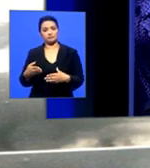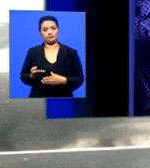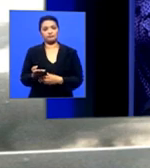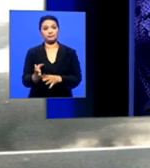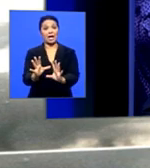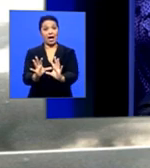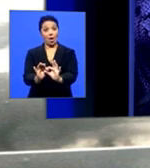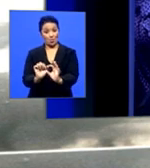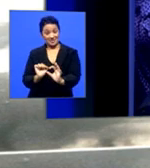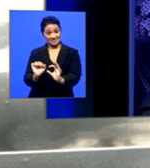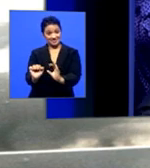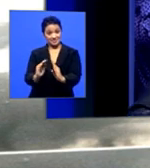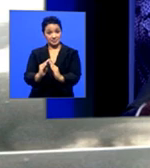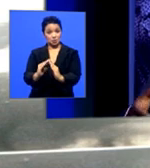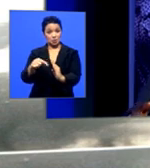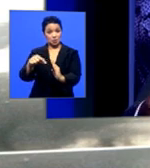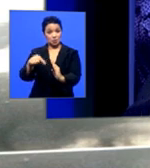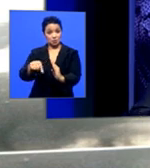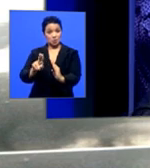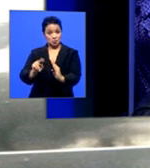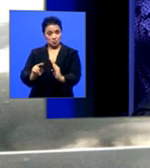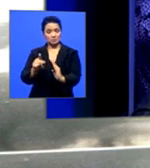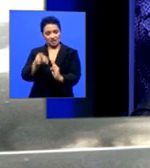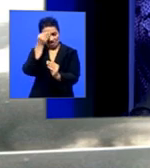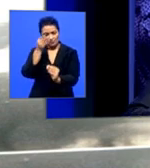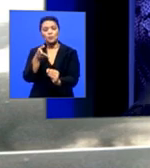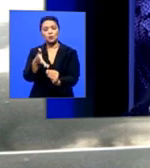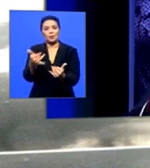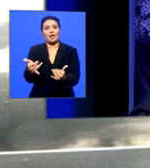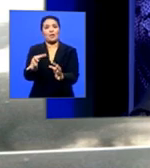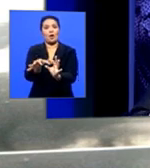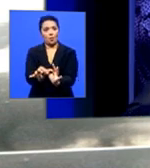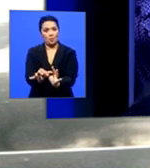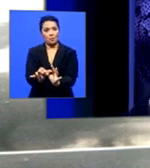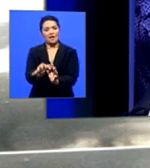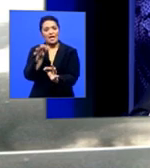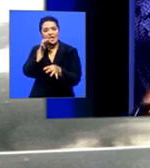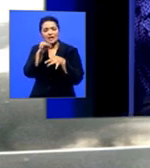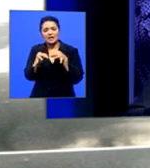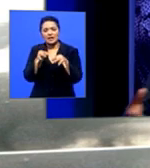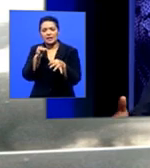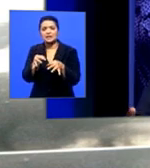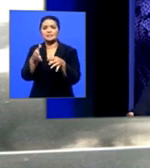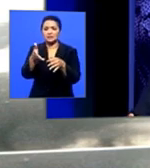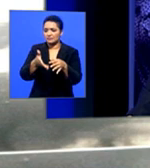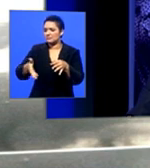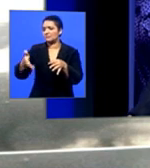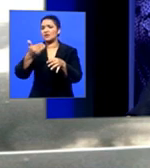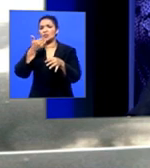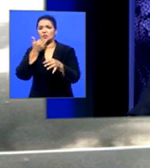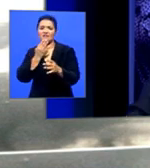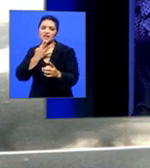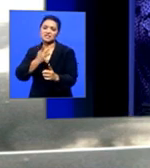he arrives home, somebody must say, we have now arrived at home, and then what is going to happen and so forth. Who is here?